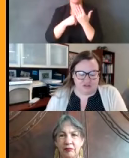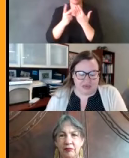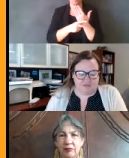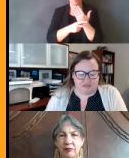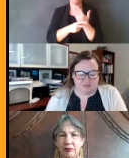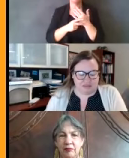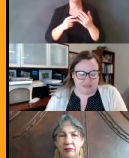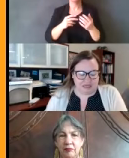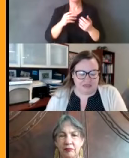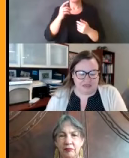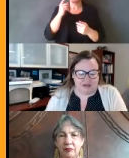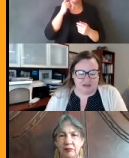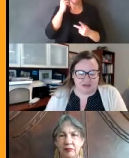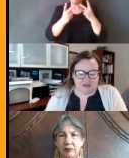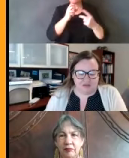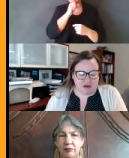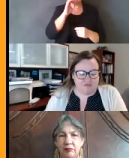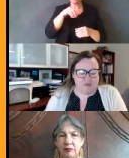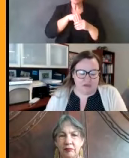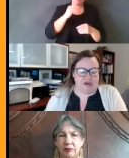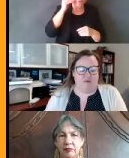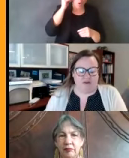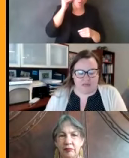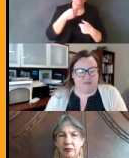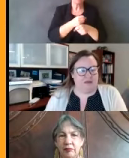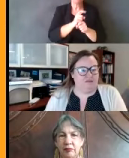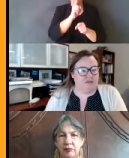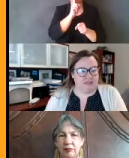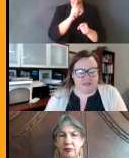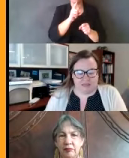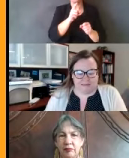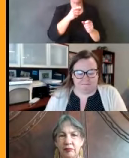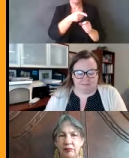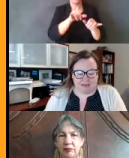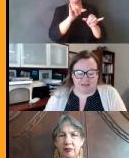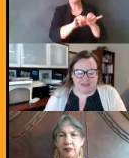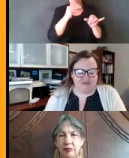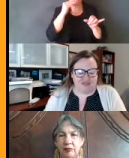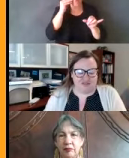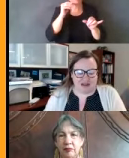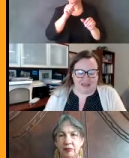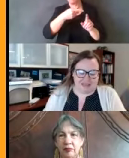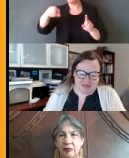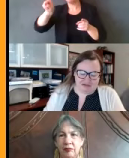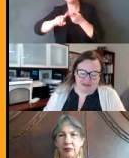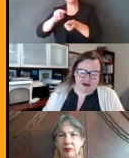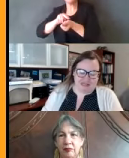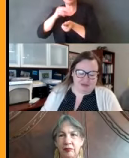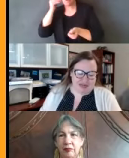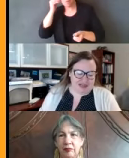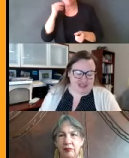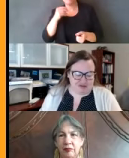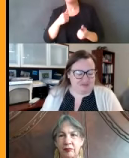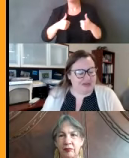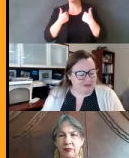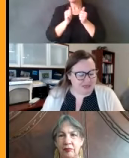to ensure they have the support that they need to avoid unwanted placement in facilities. Diane lives in Nevada City with her